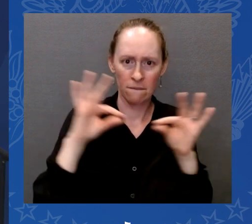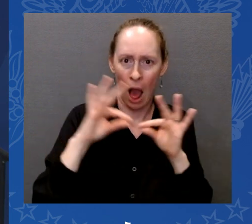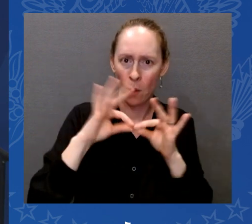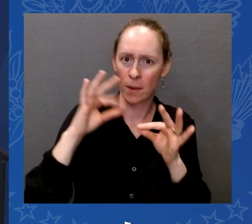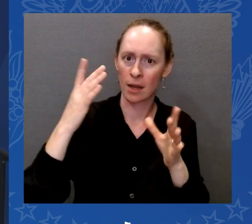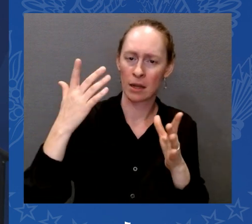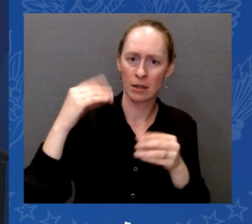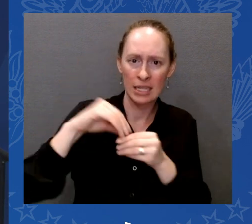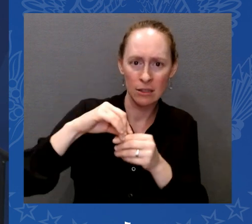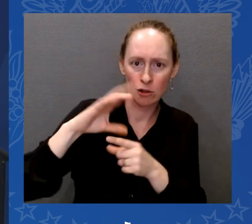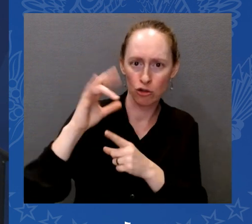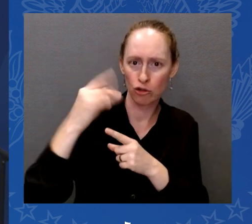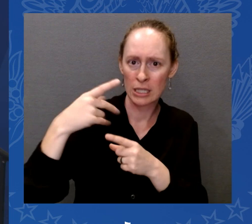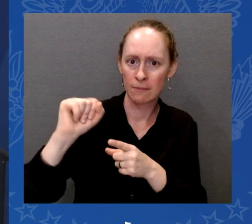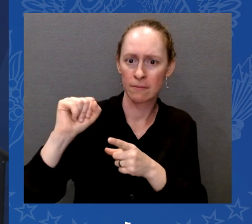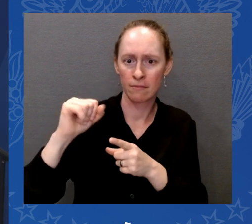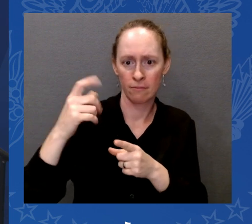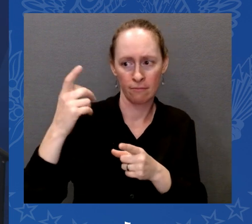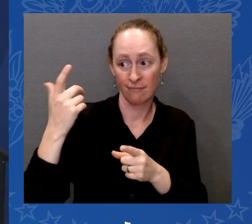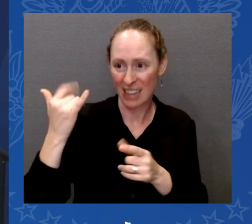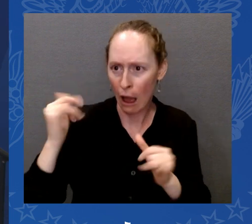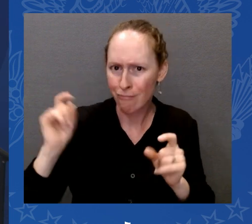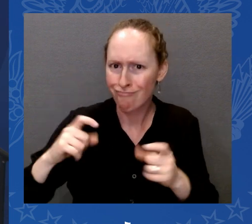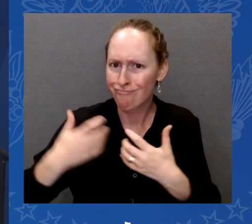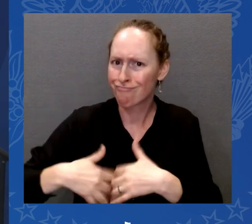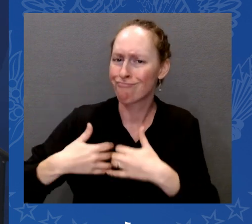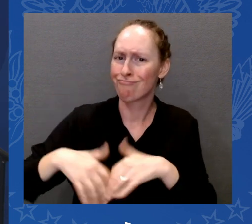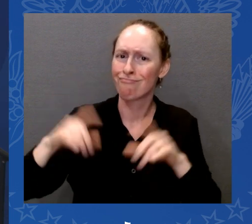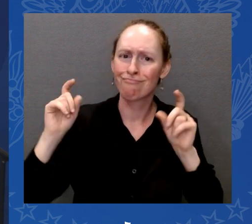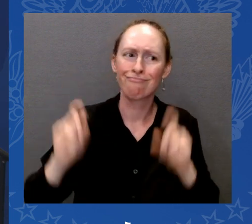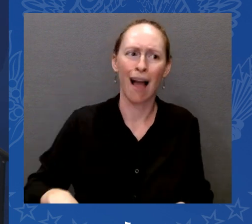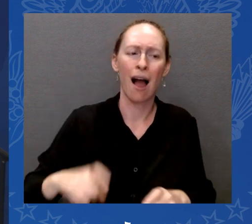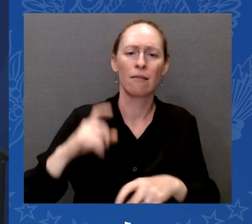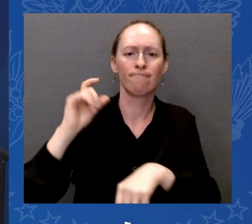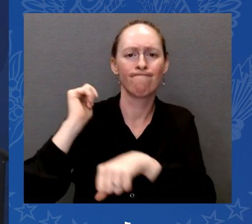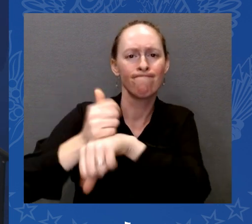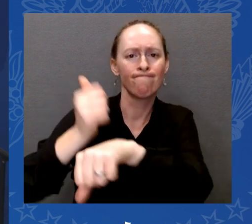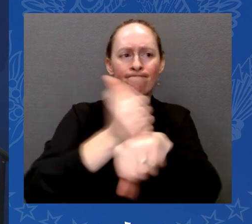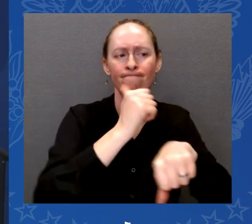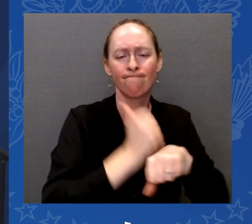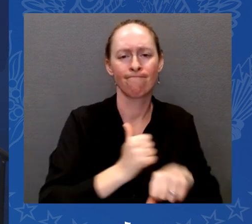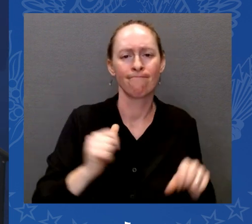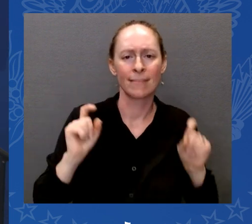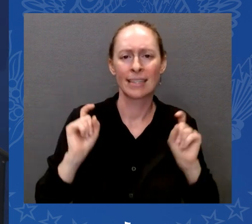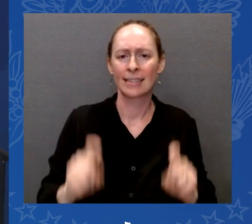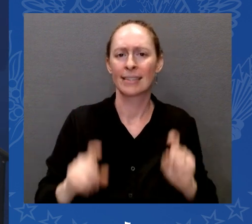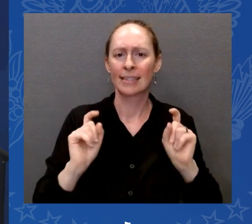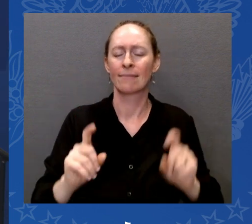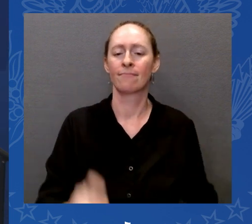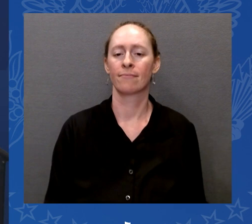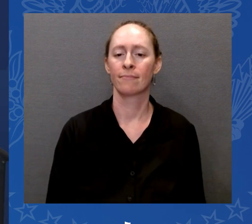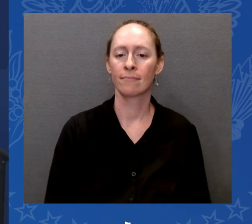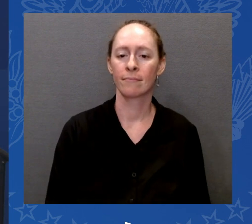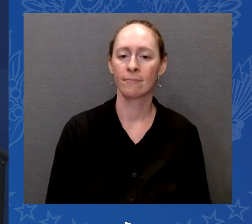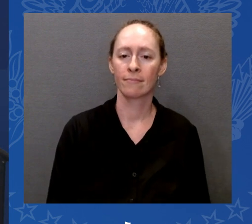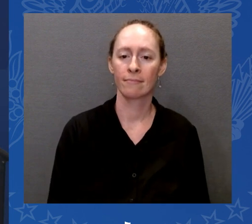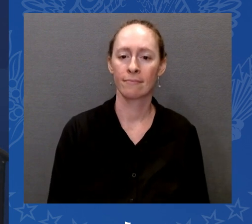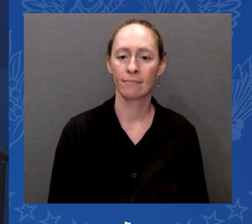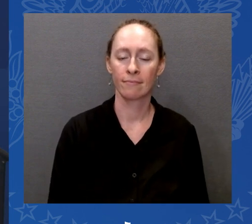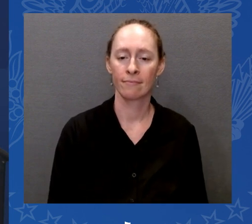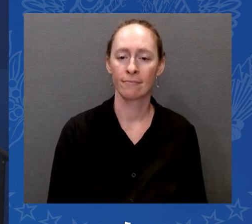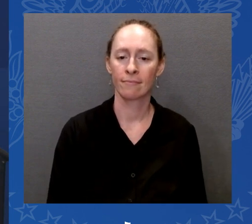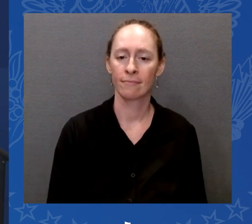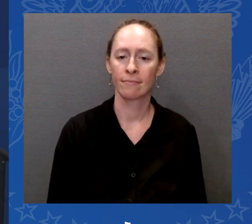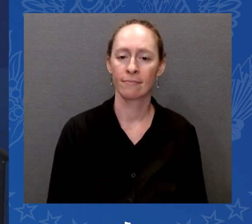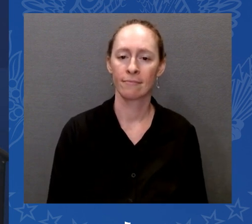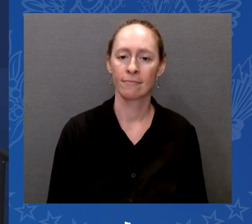investment of the scale that we have talked about today in the United States was not obvious at all. In fact,